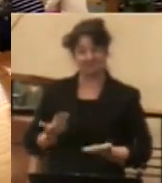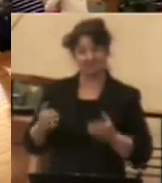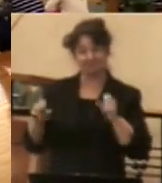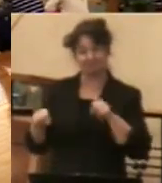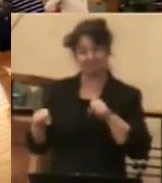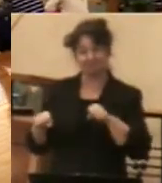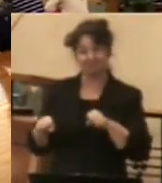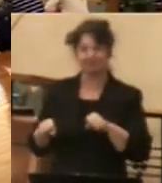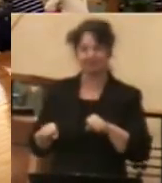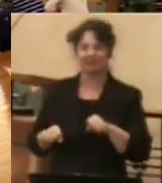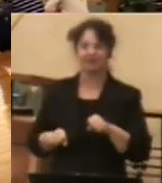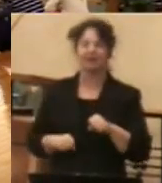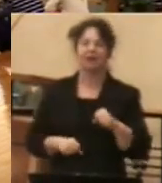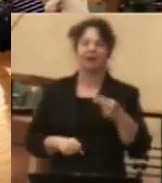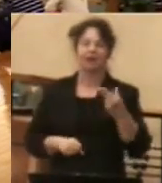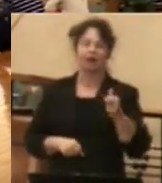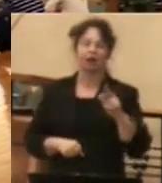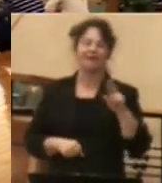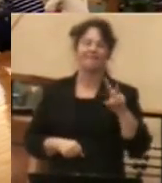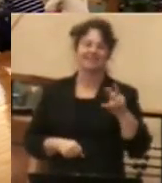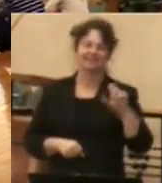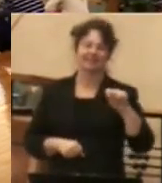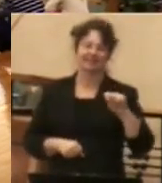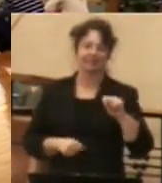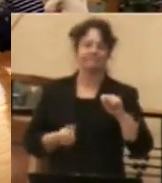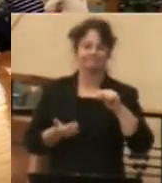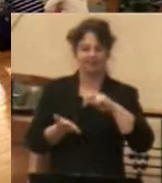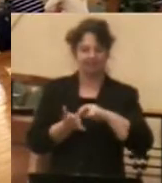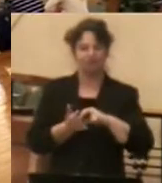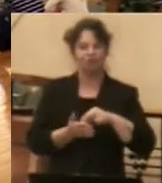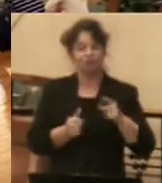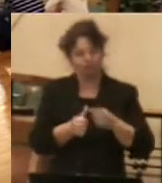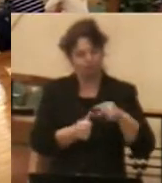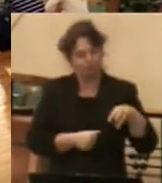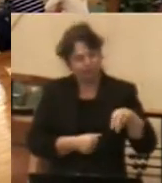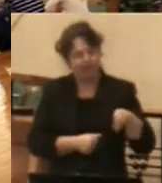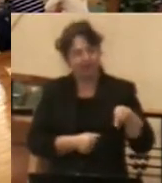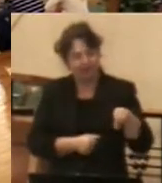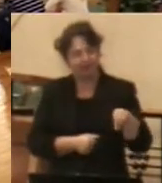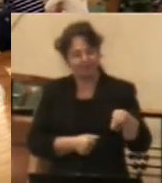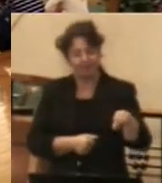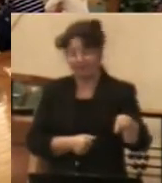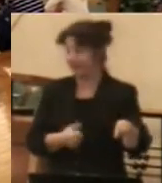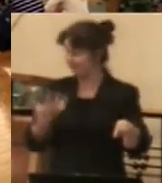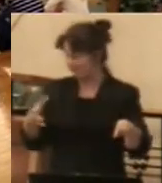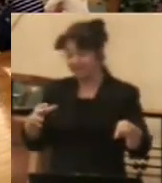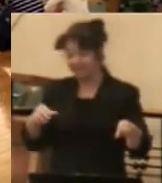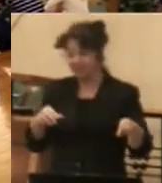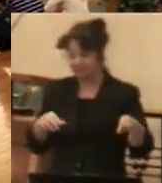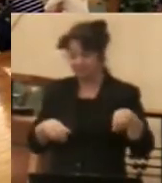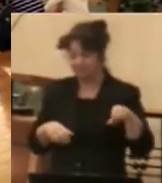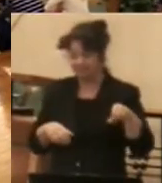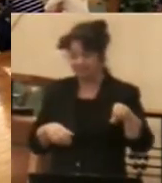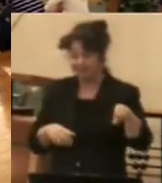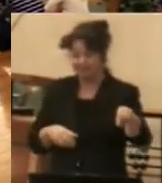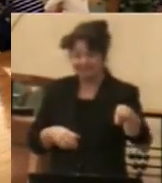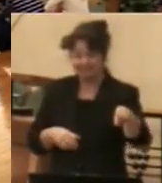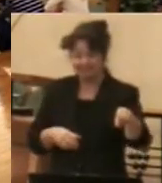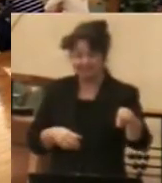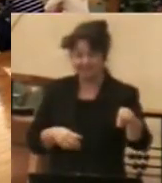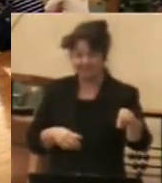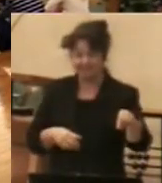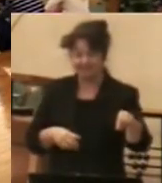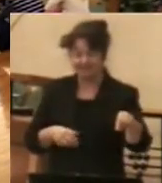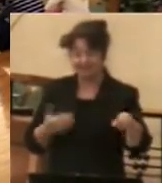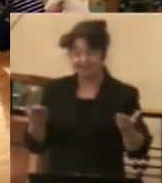possible. Harvest happens when we, plant things often in the ground. How many of you have ever planted a seed in the ground? Maybe